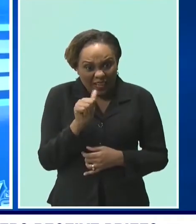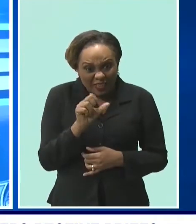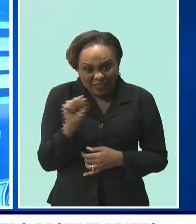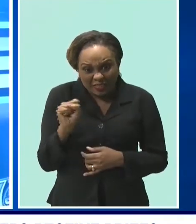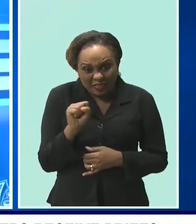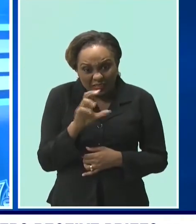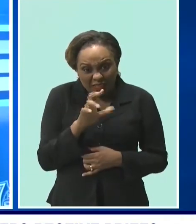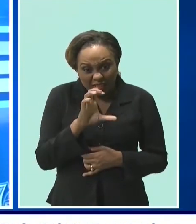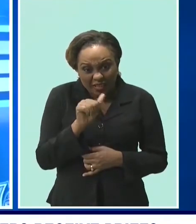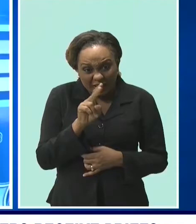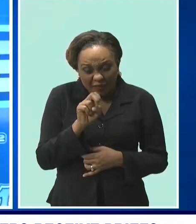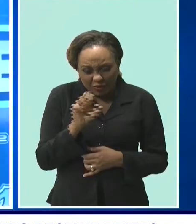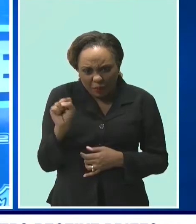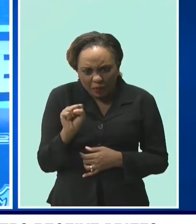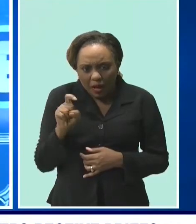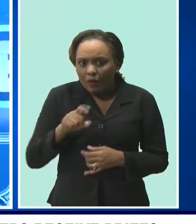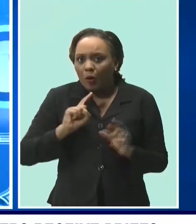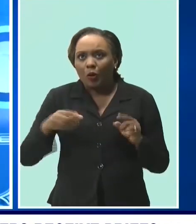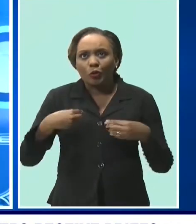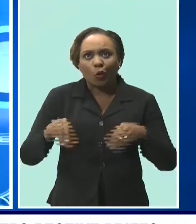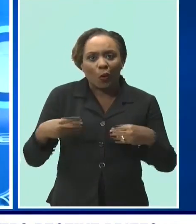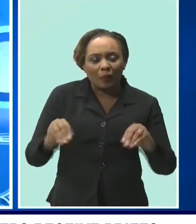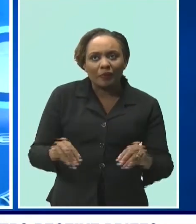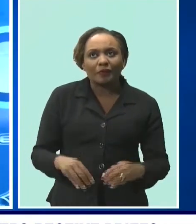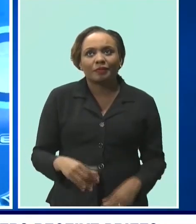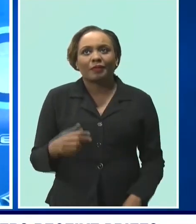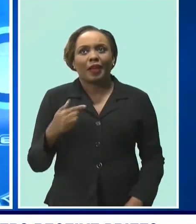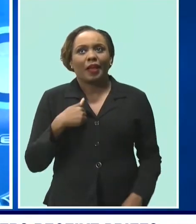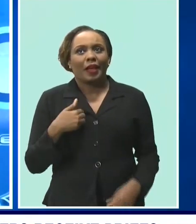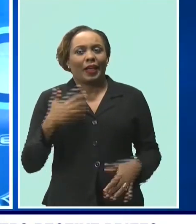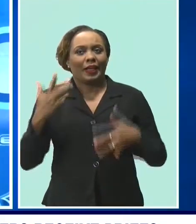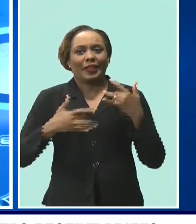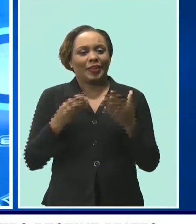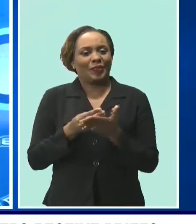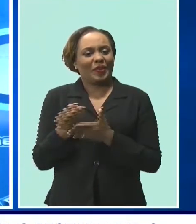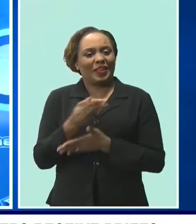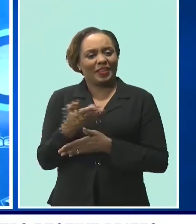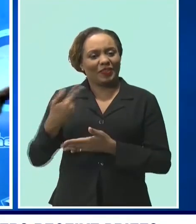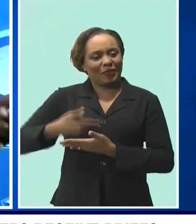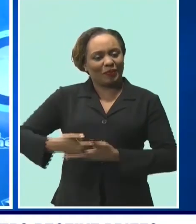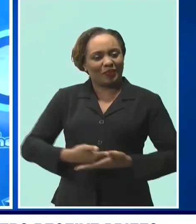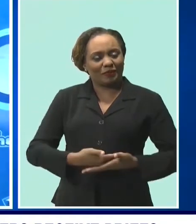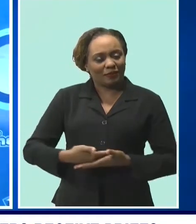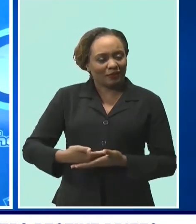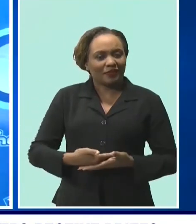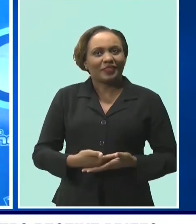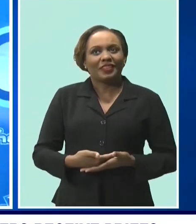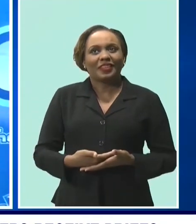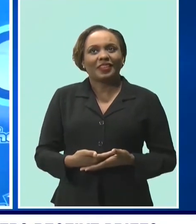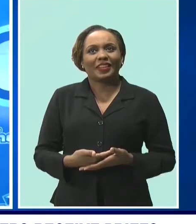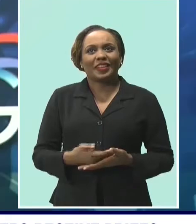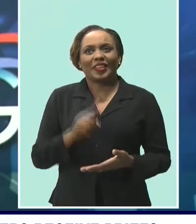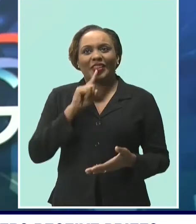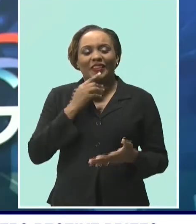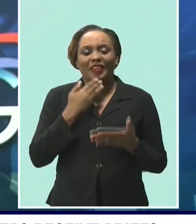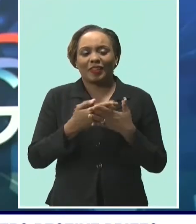little excited because they said they could use the money to buy some things for the baby, so that was mainly it for